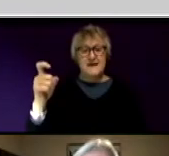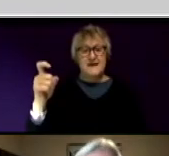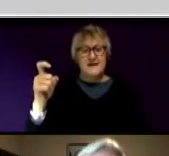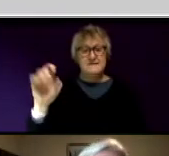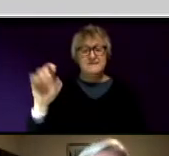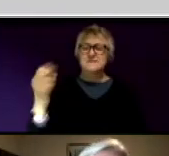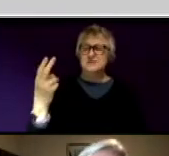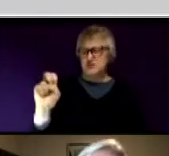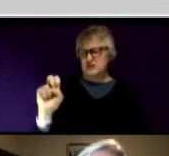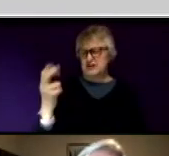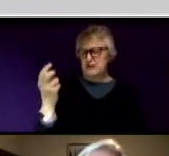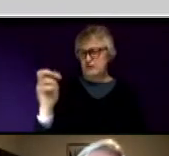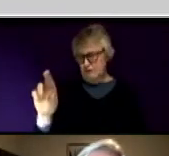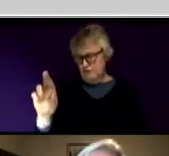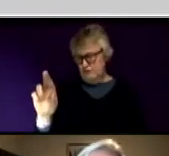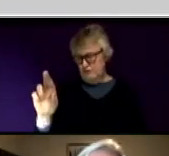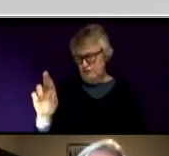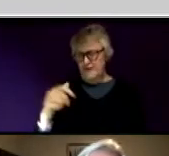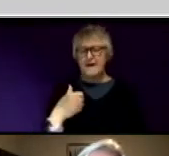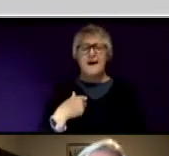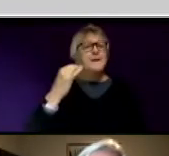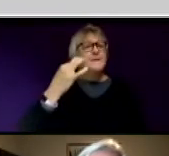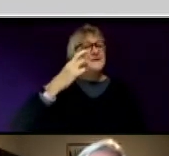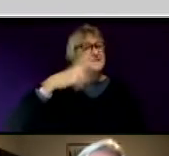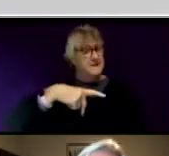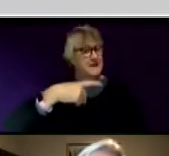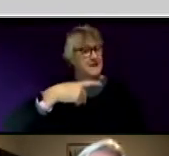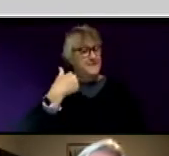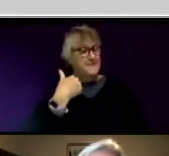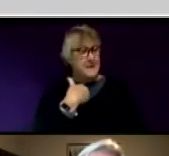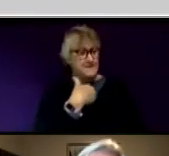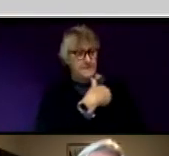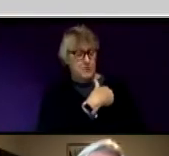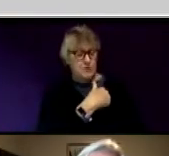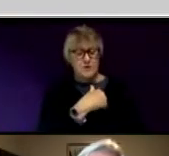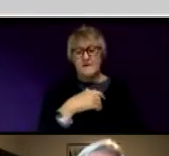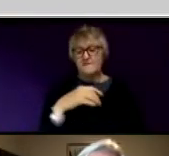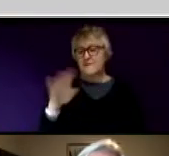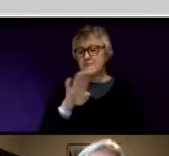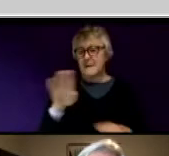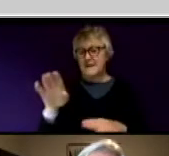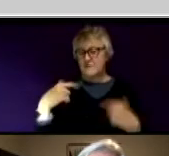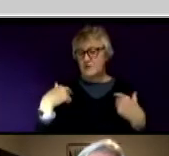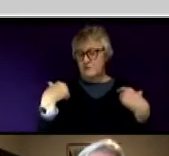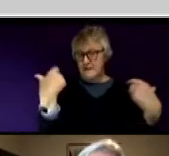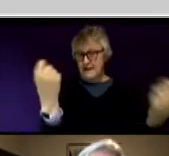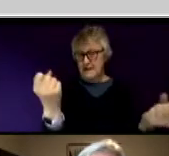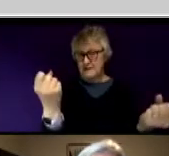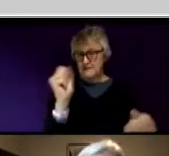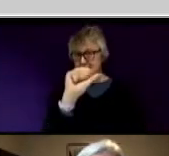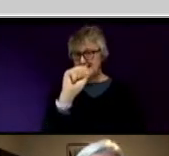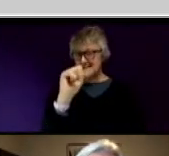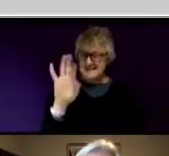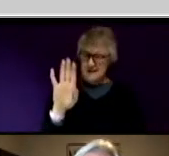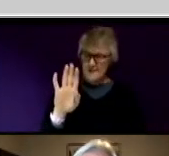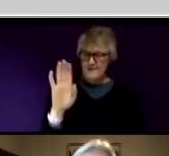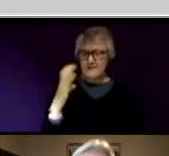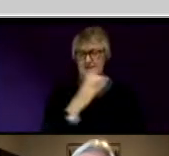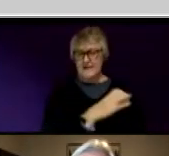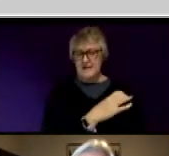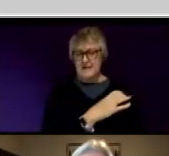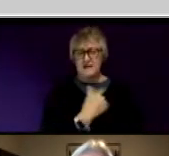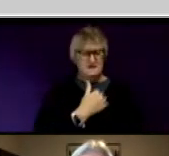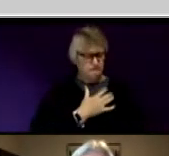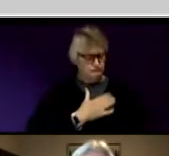am a PCCEP member of the Behavioral Health Subcommittee. I enjoy going to all the subcommittees to be a part